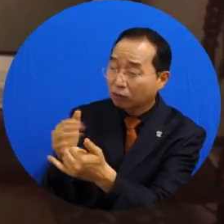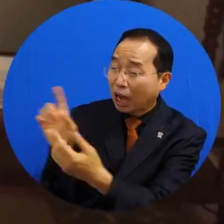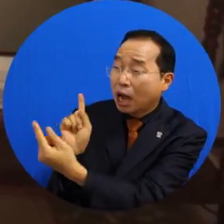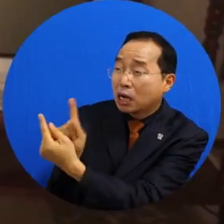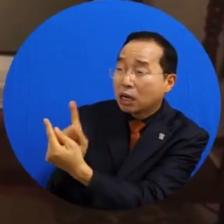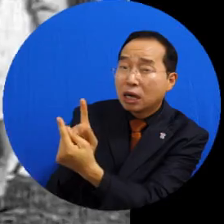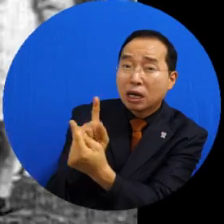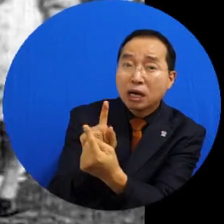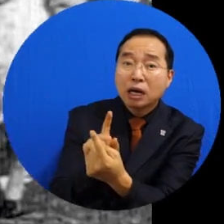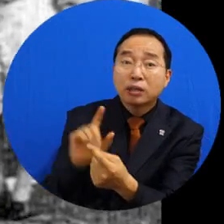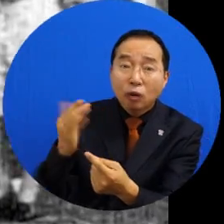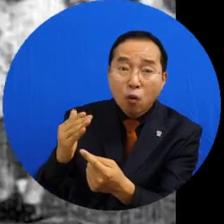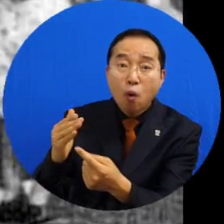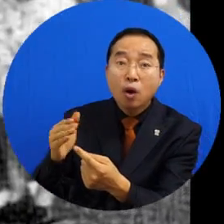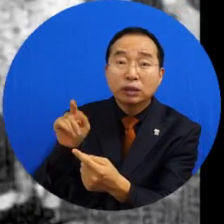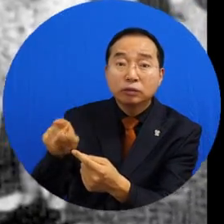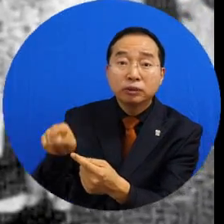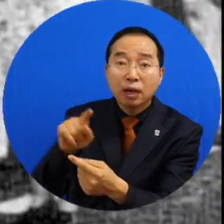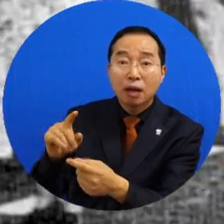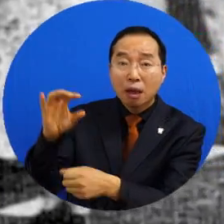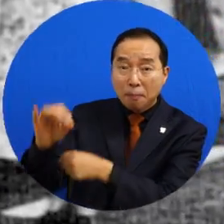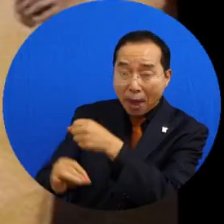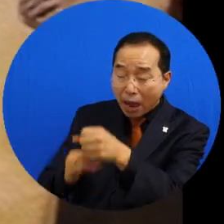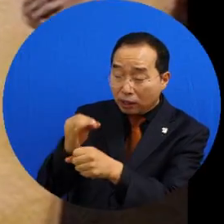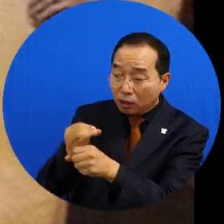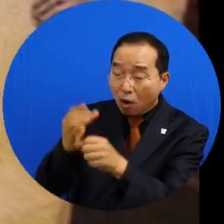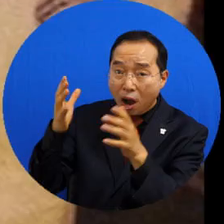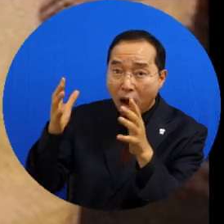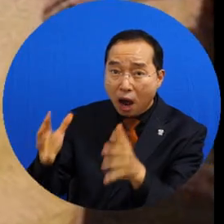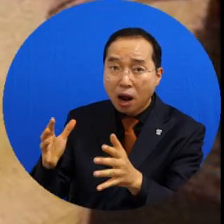family members who told me about the incredible journey